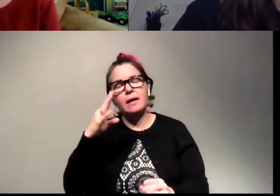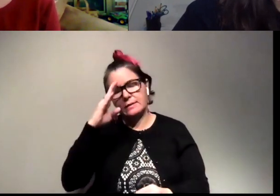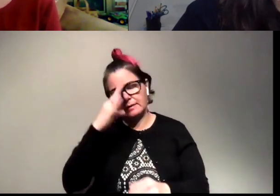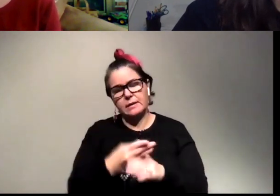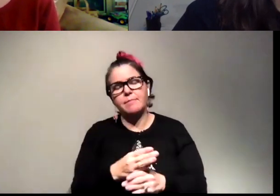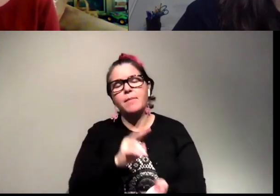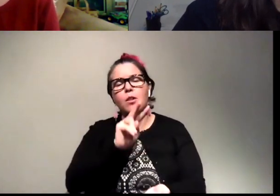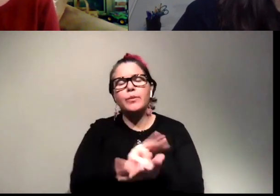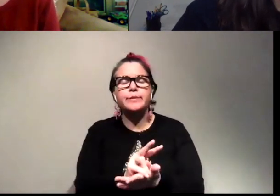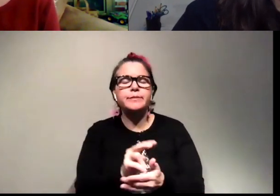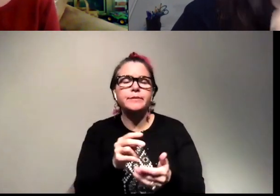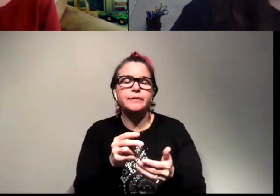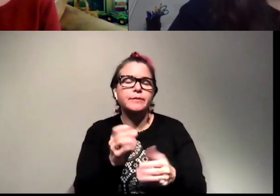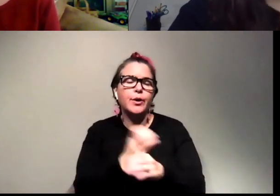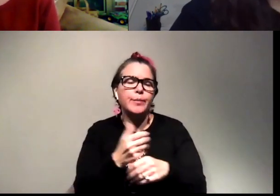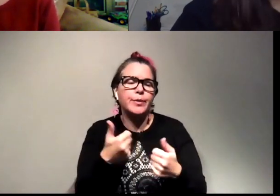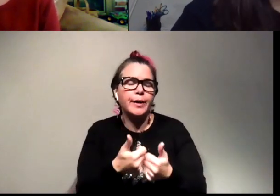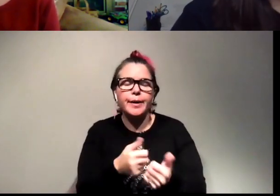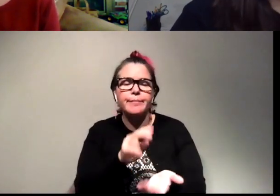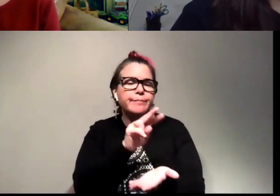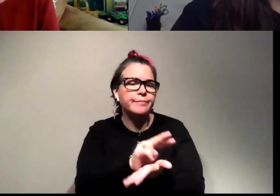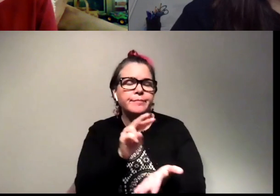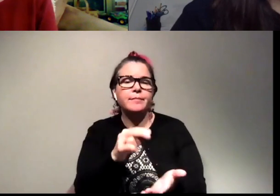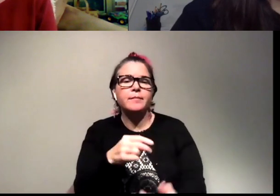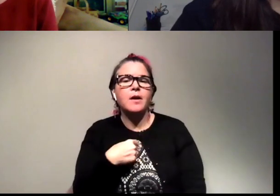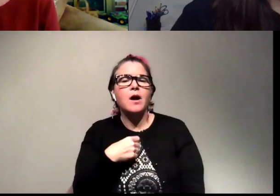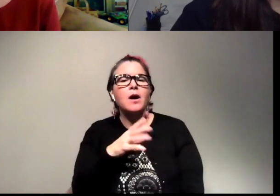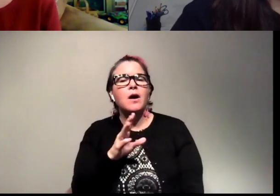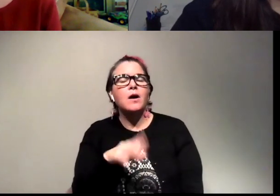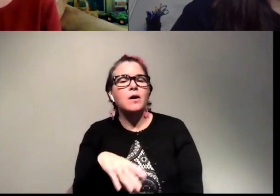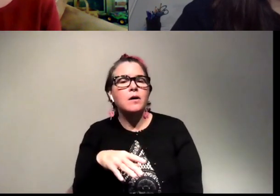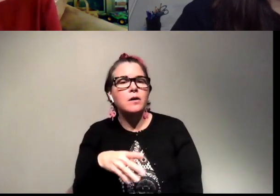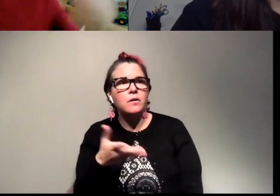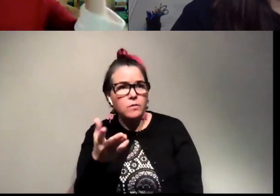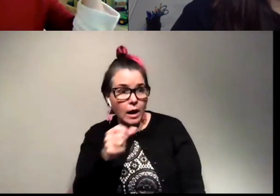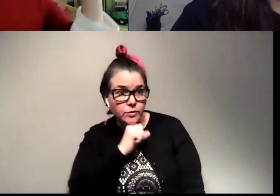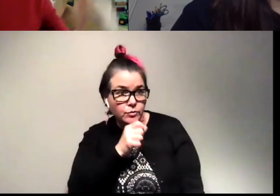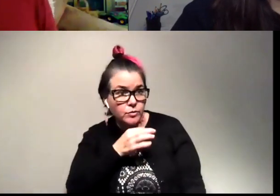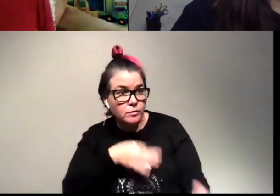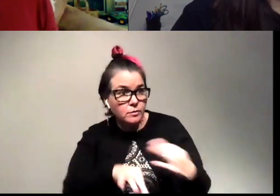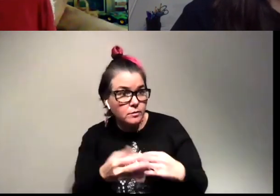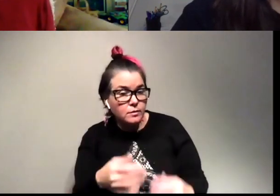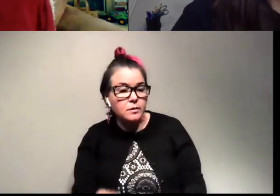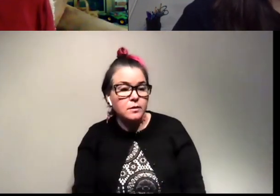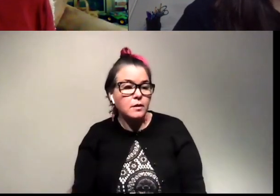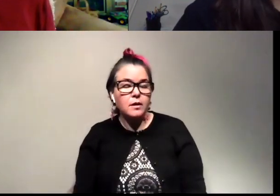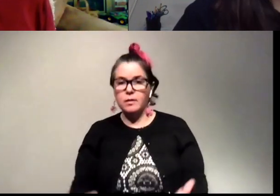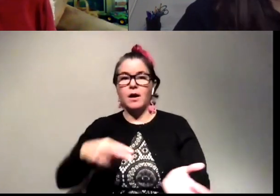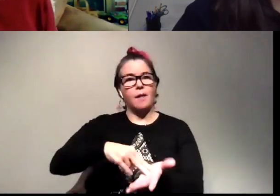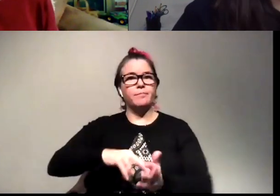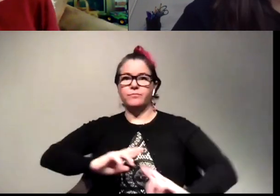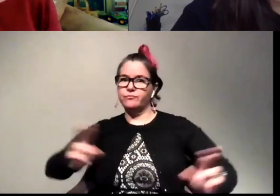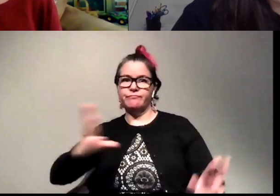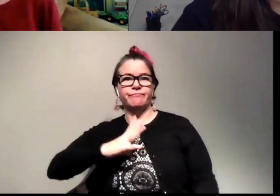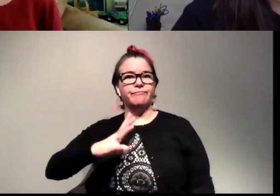on the computer, and I say, how about a bowl of ice cream? He's up and over it pretty